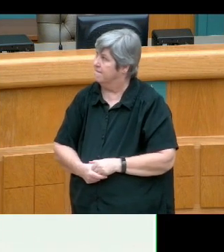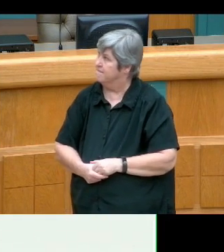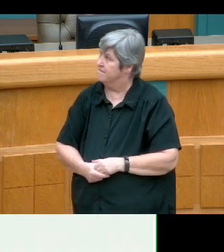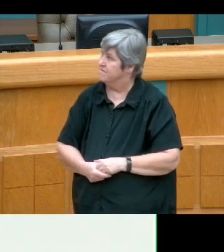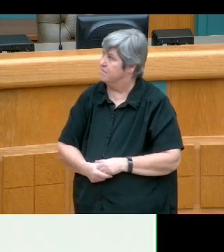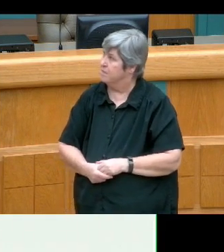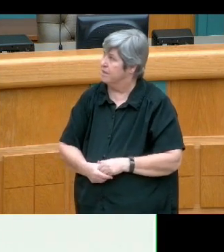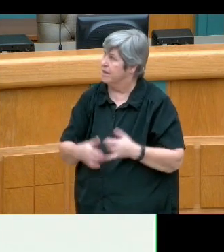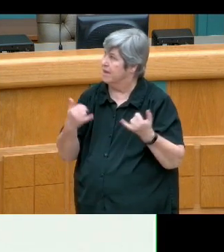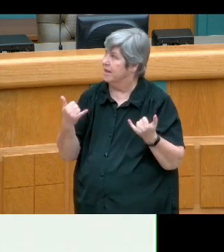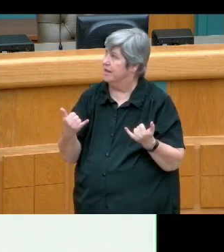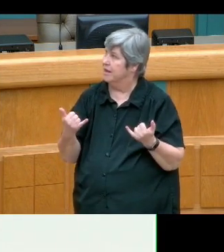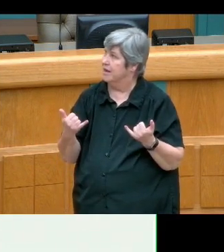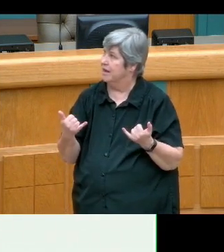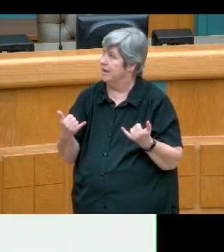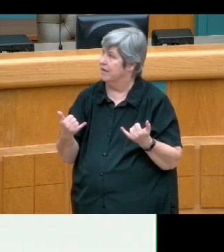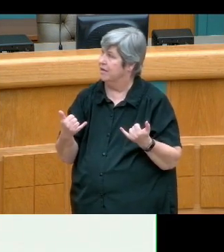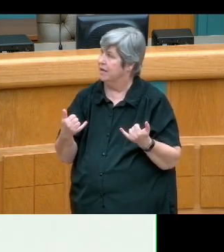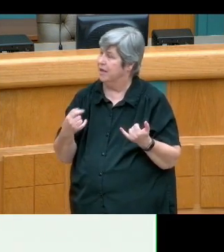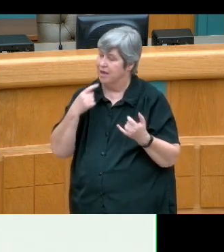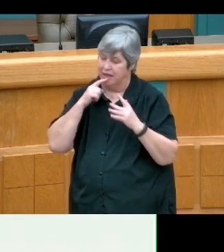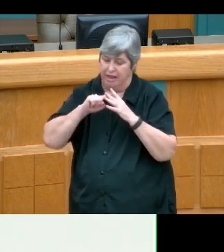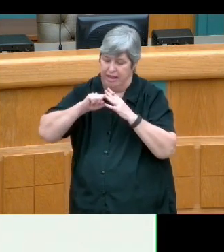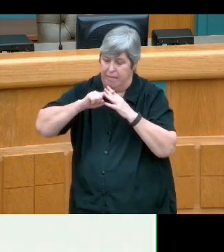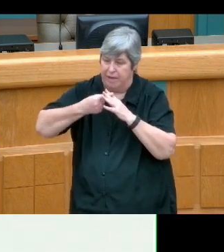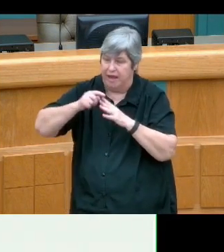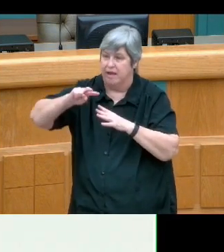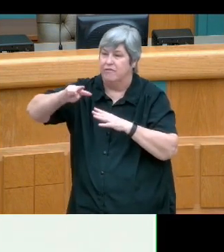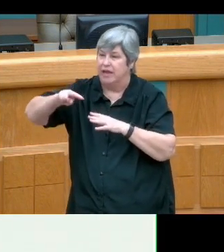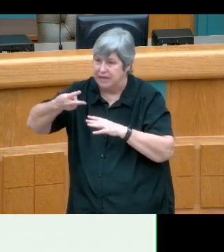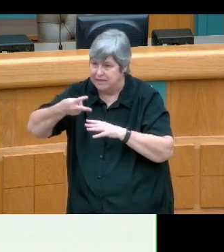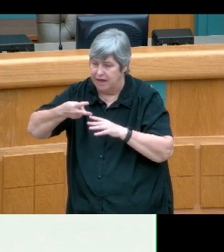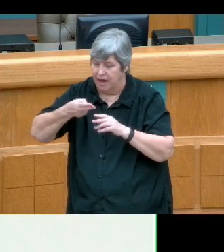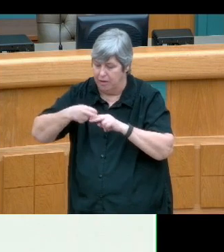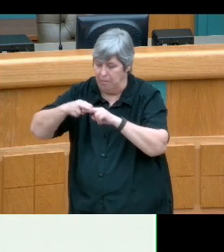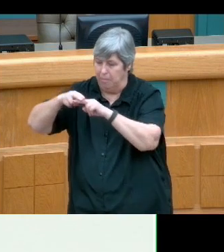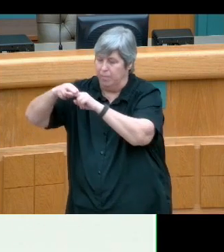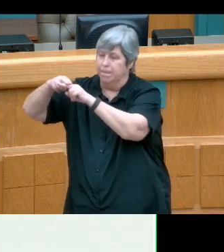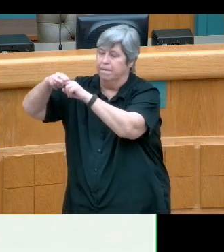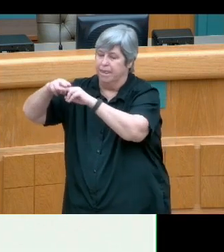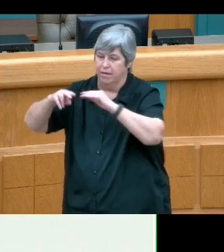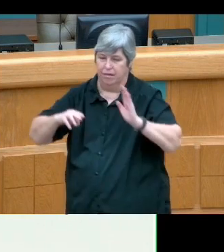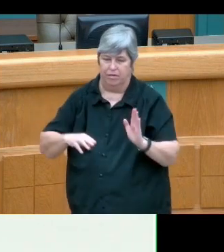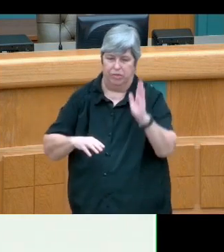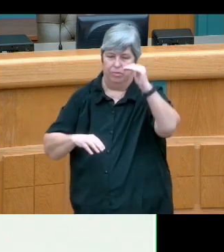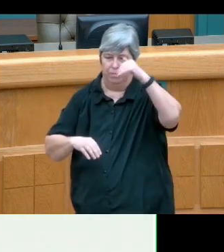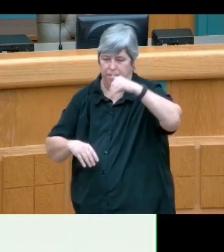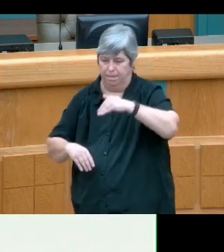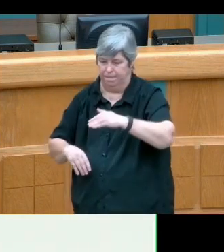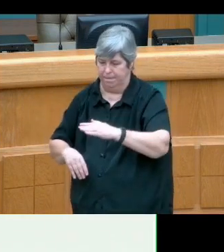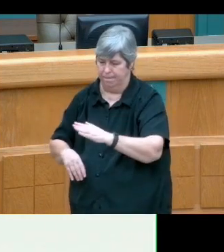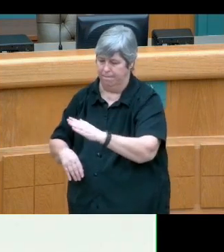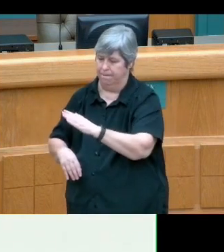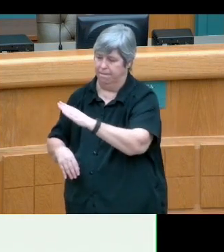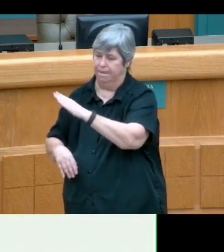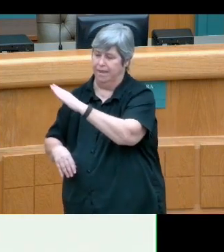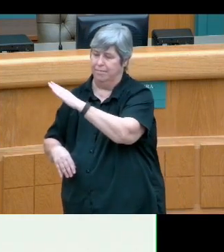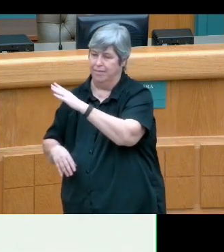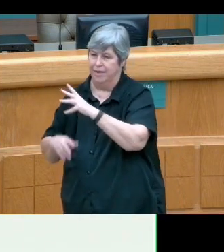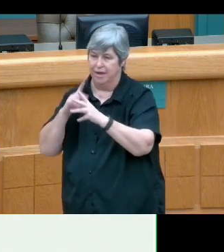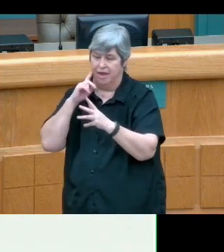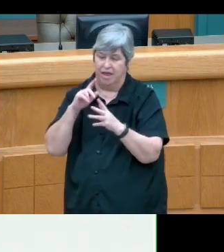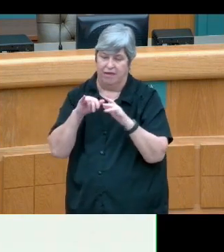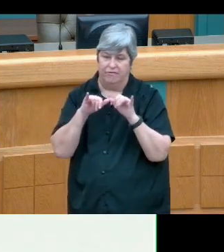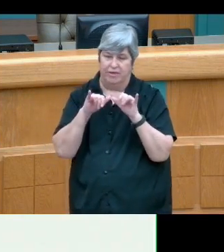So what we're seeing there is the potential beginning of a second wave if we were to roll back, stay at home, but keep all the